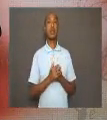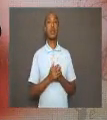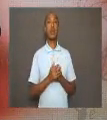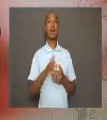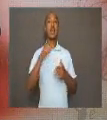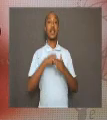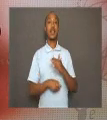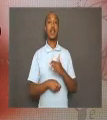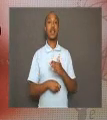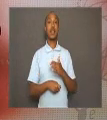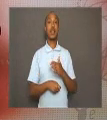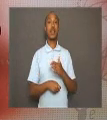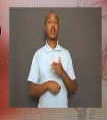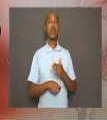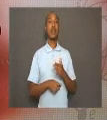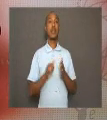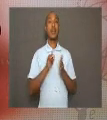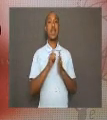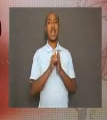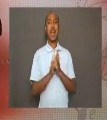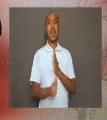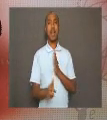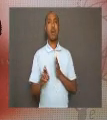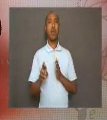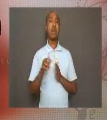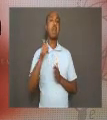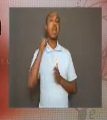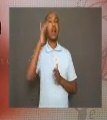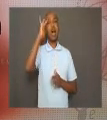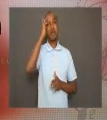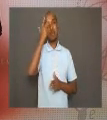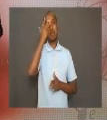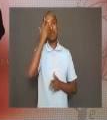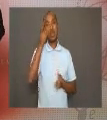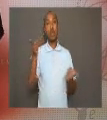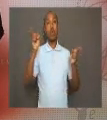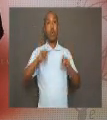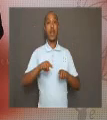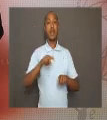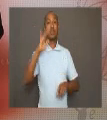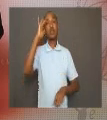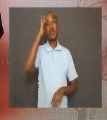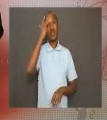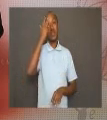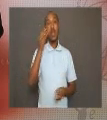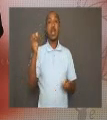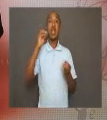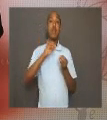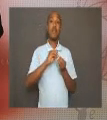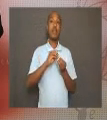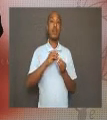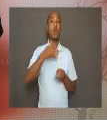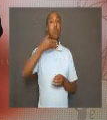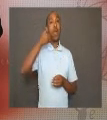Dehydration often happens as a result of diarrhea or other illnesses. When you are